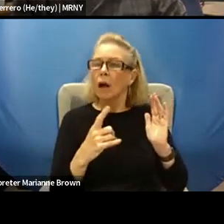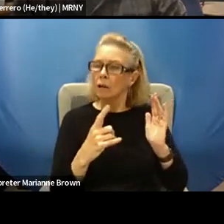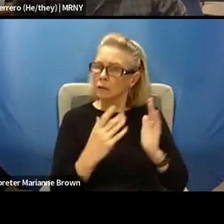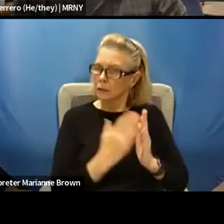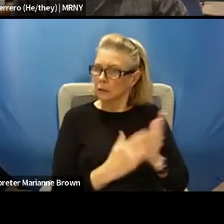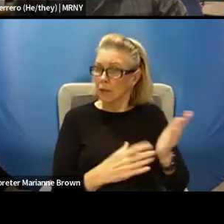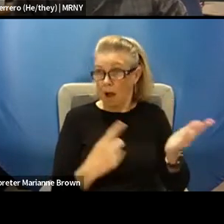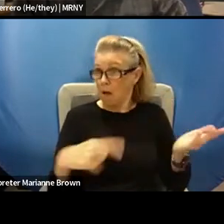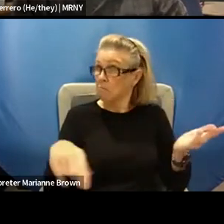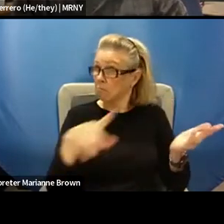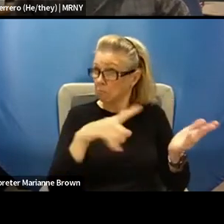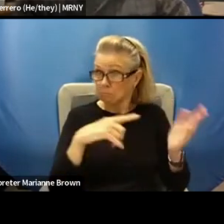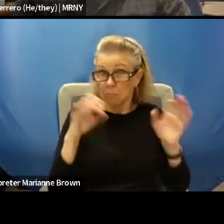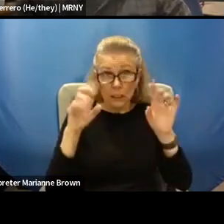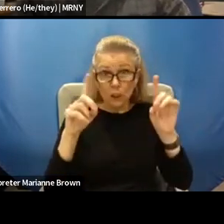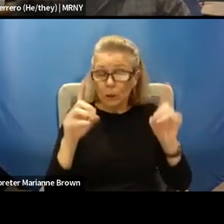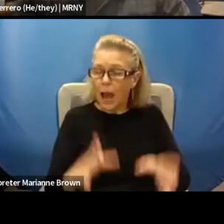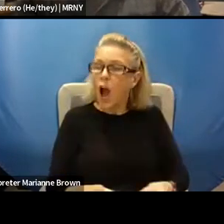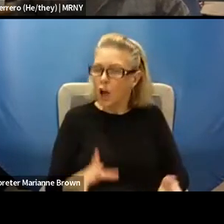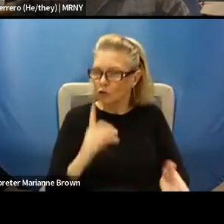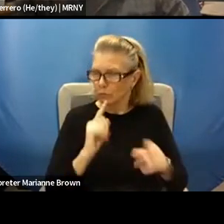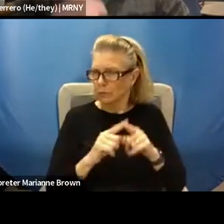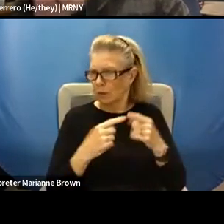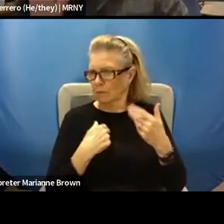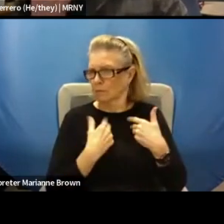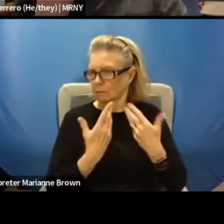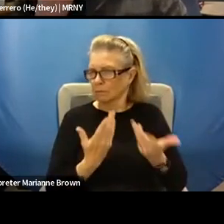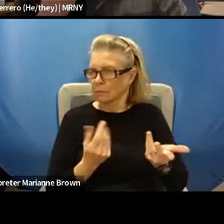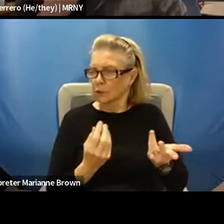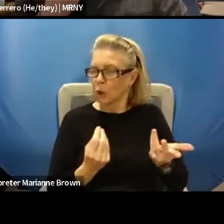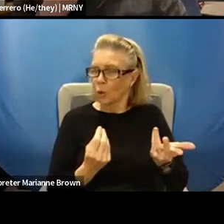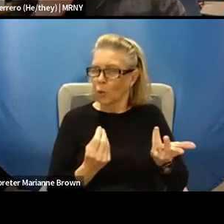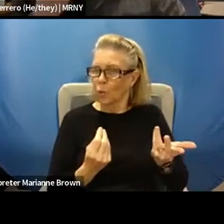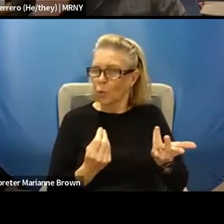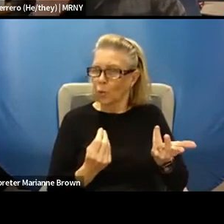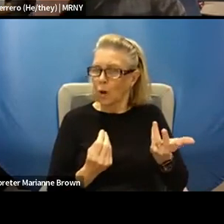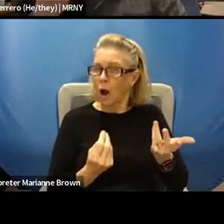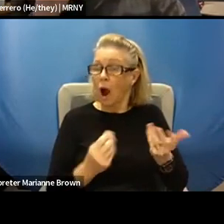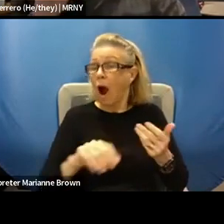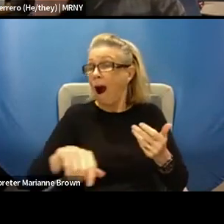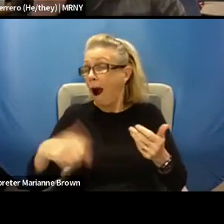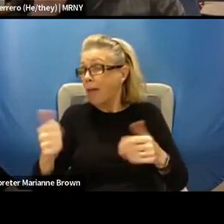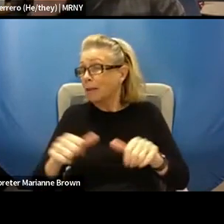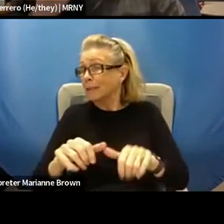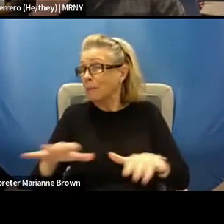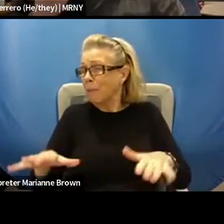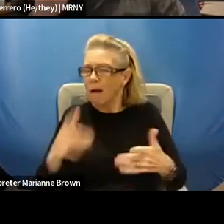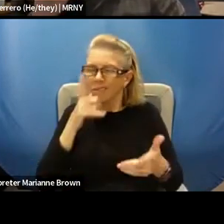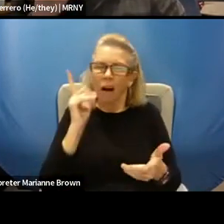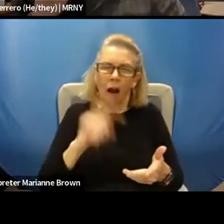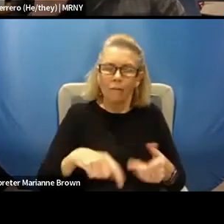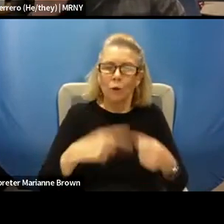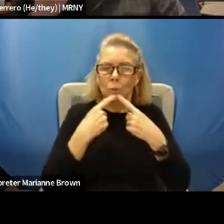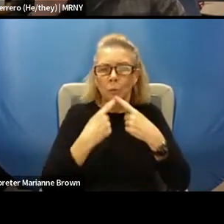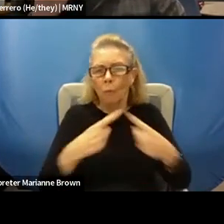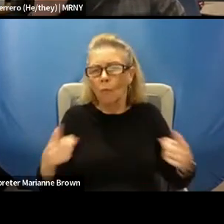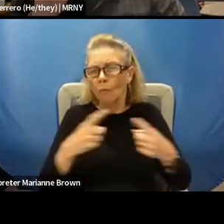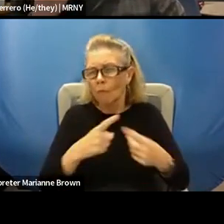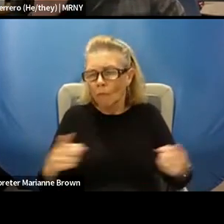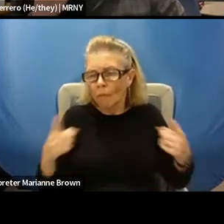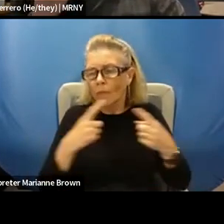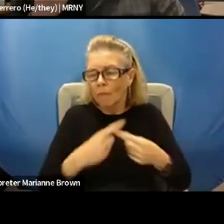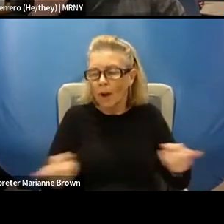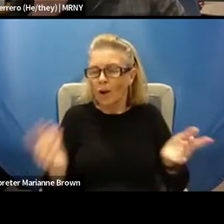who are educators and who are there. Where I may feel less the need in some other spaces to sort of like